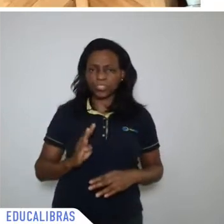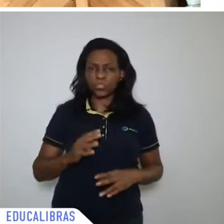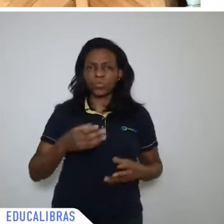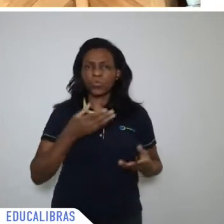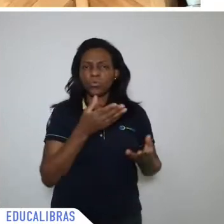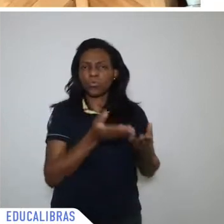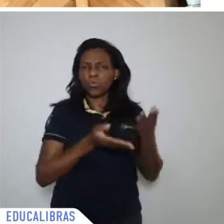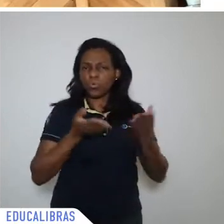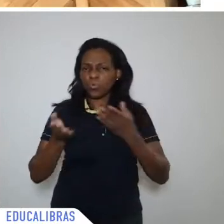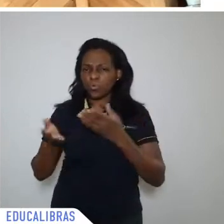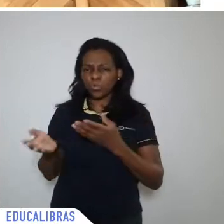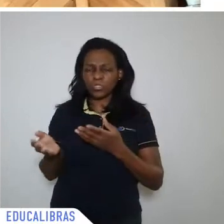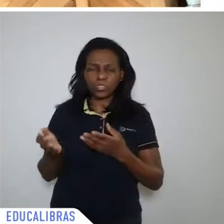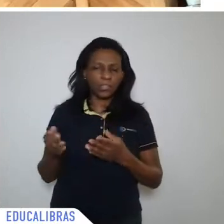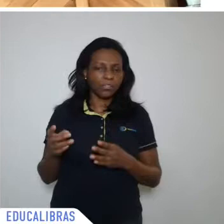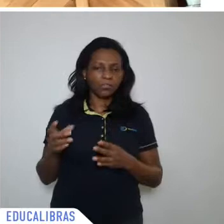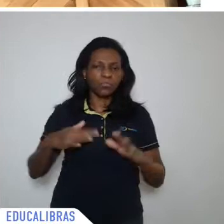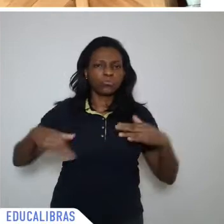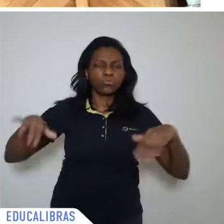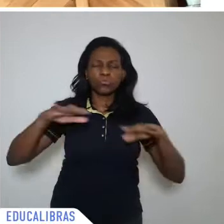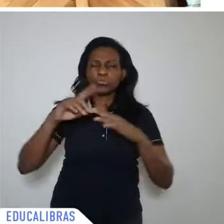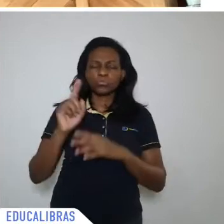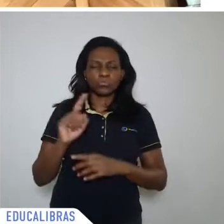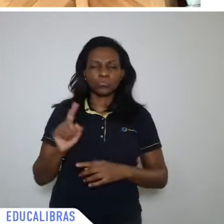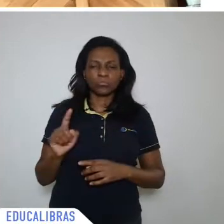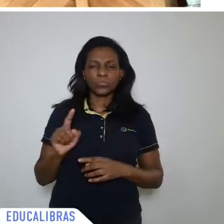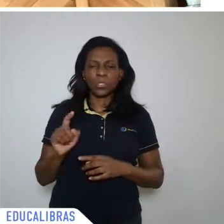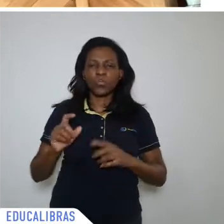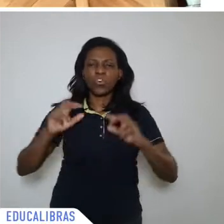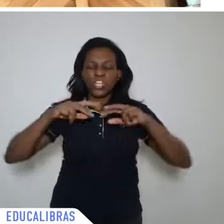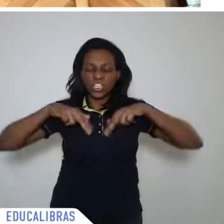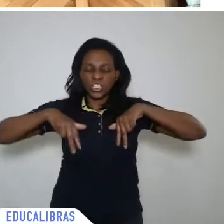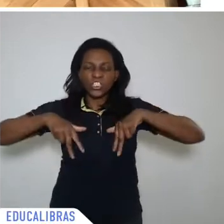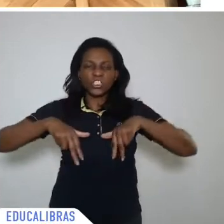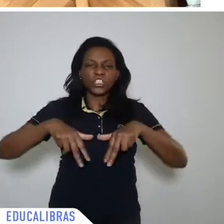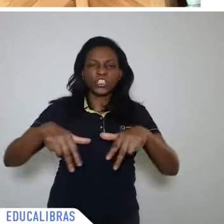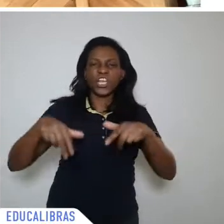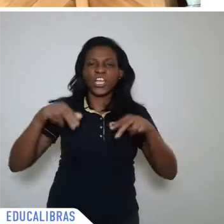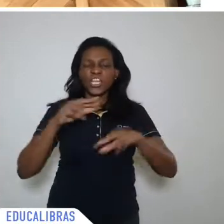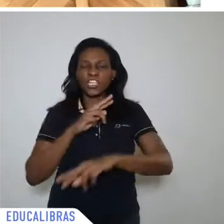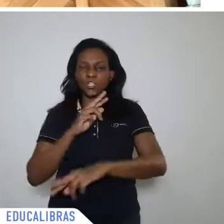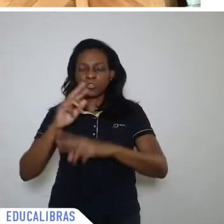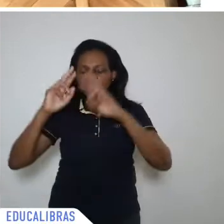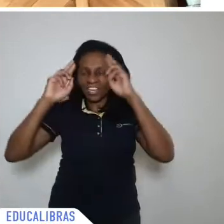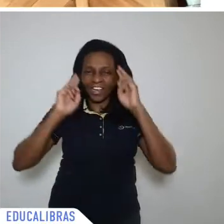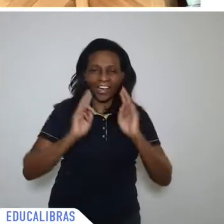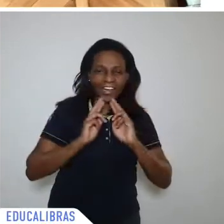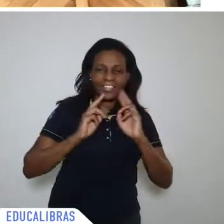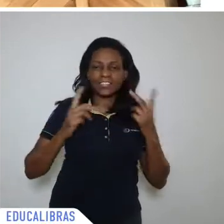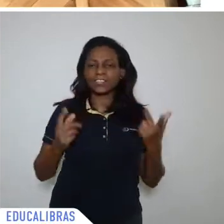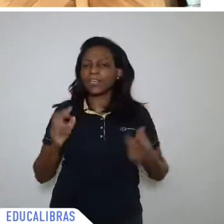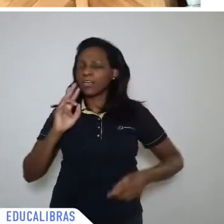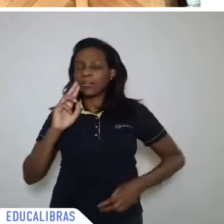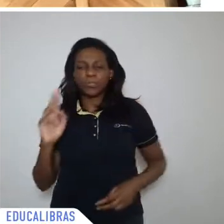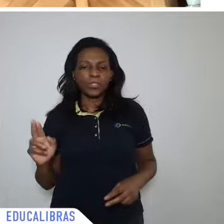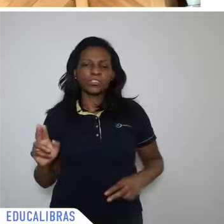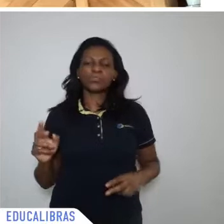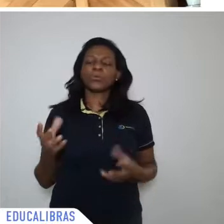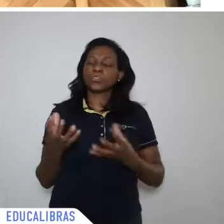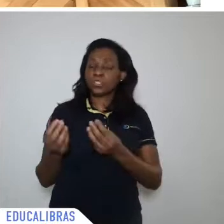Brazilian population in the economy of care has found specific descriptions.